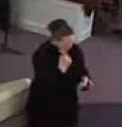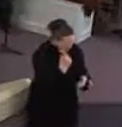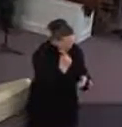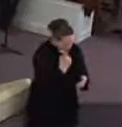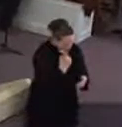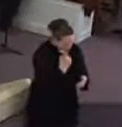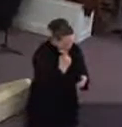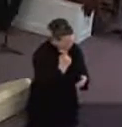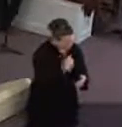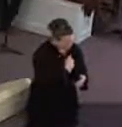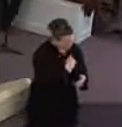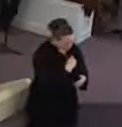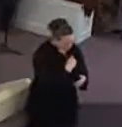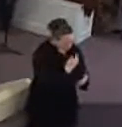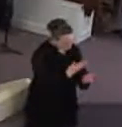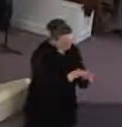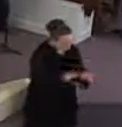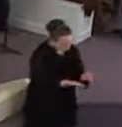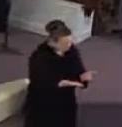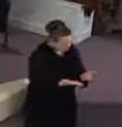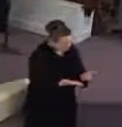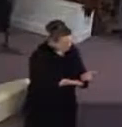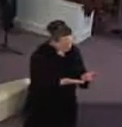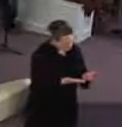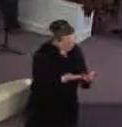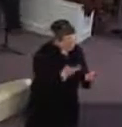Sometimes we think more of ourselves than we ought to.